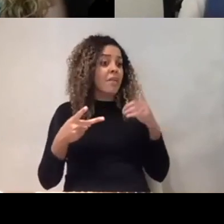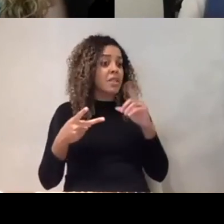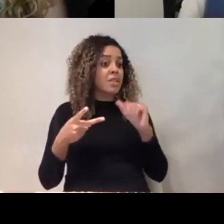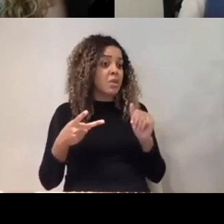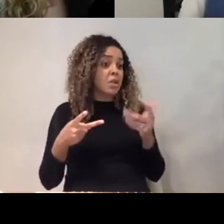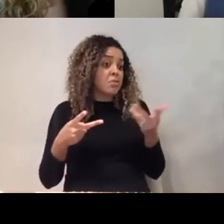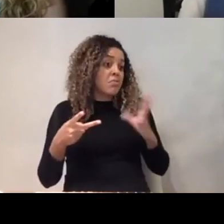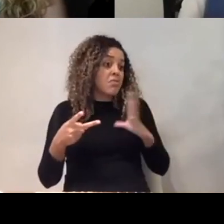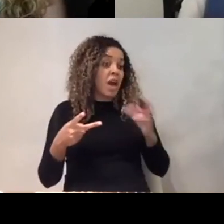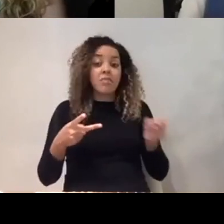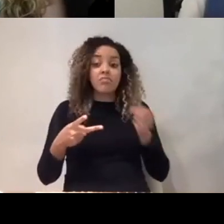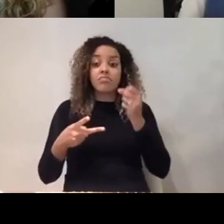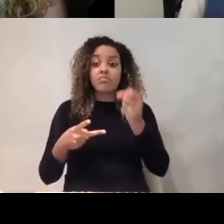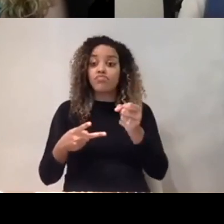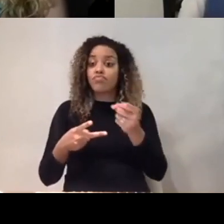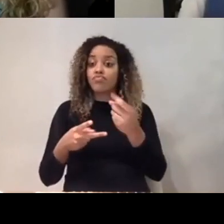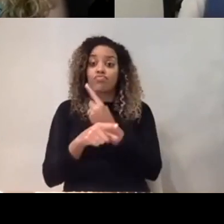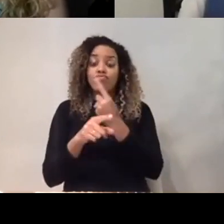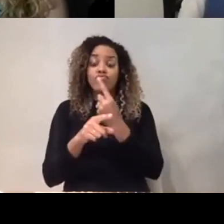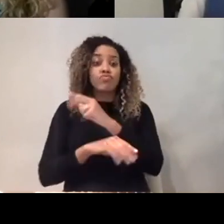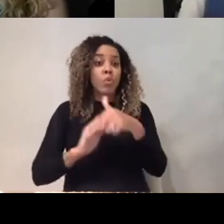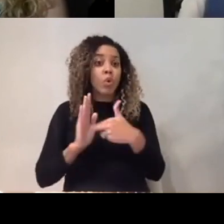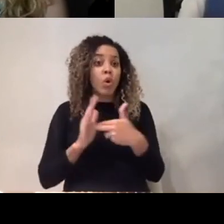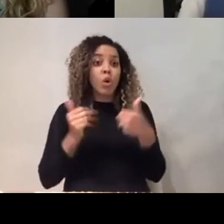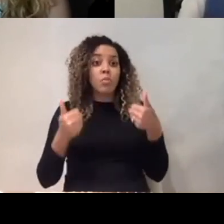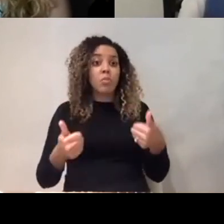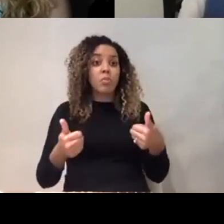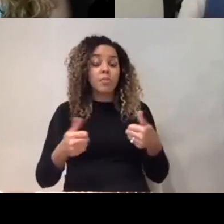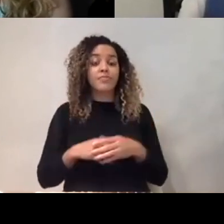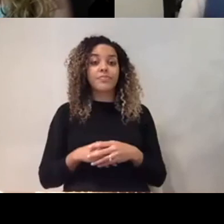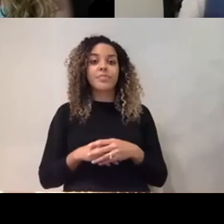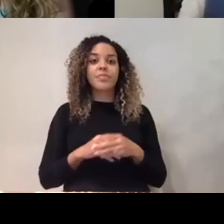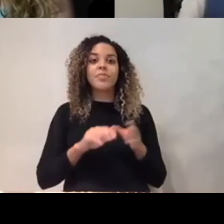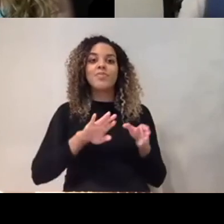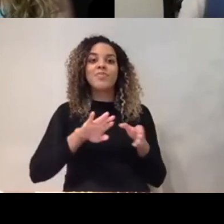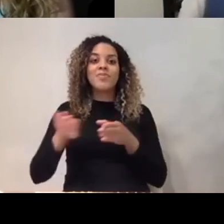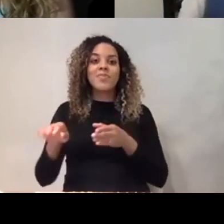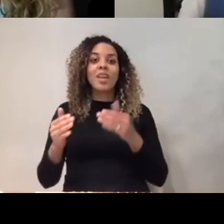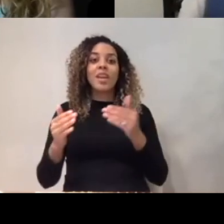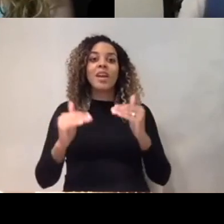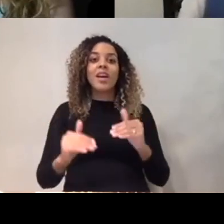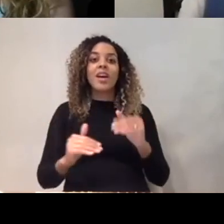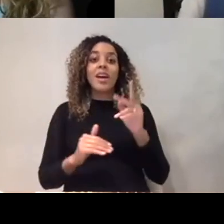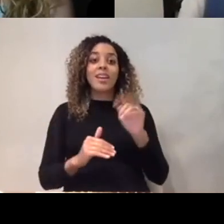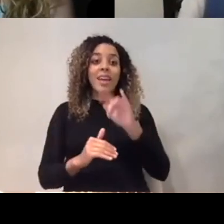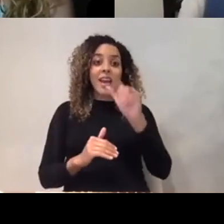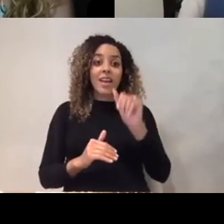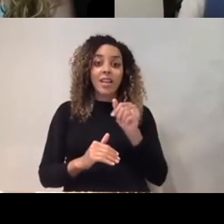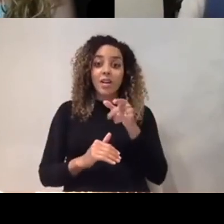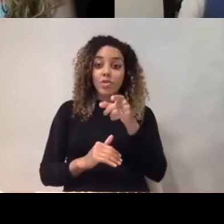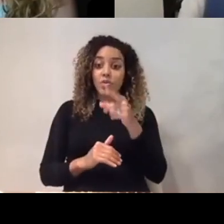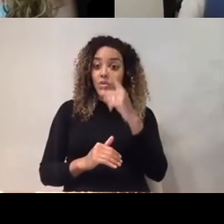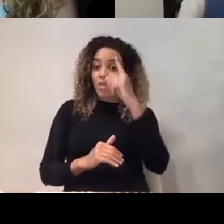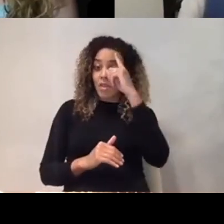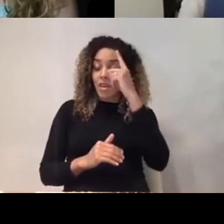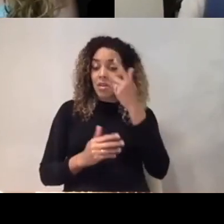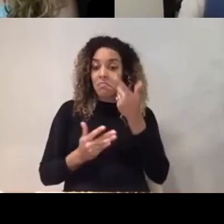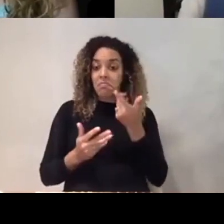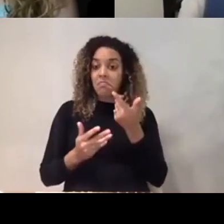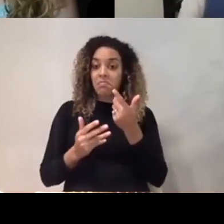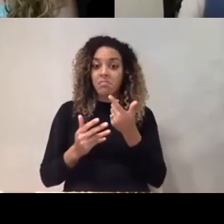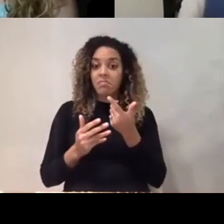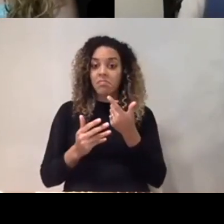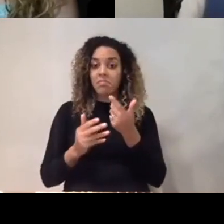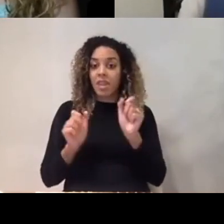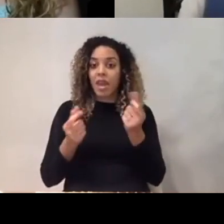Nice. Kayla, what are some things that, you think that can be done? And, I asked you this, earlier,